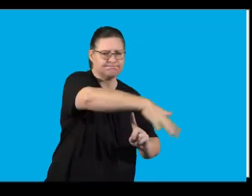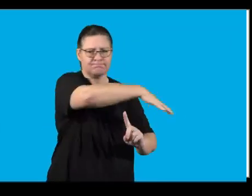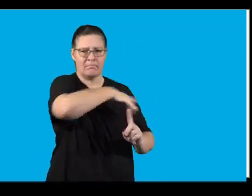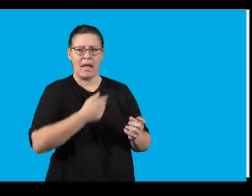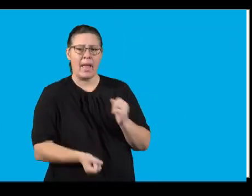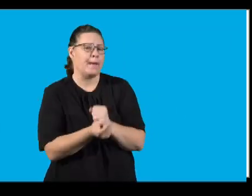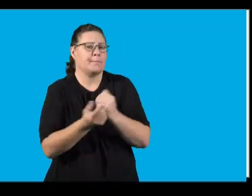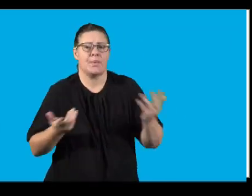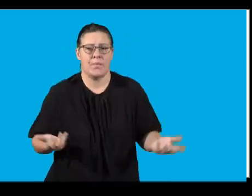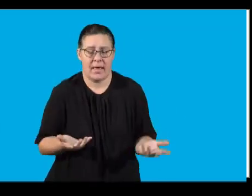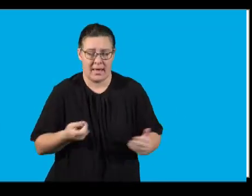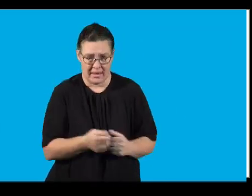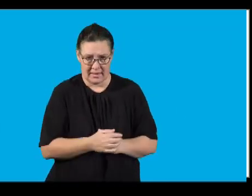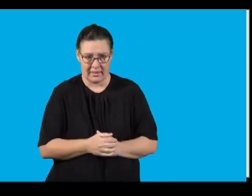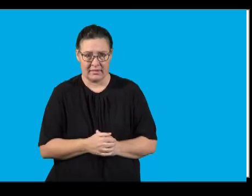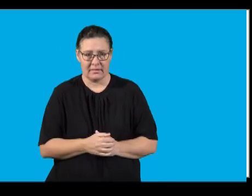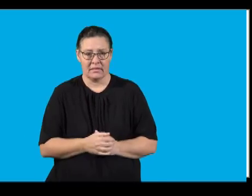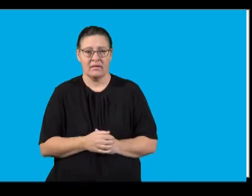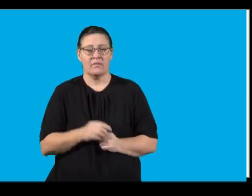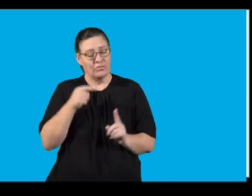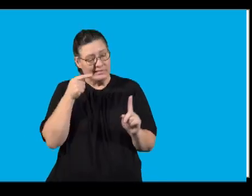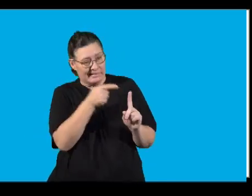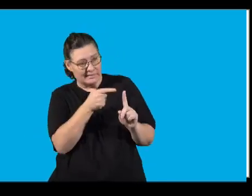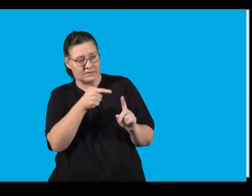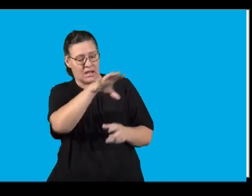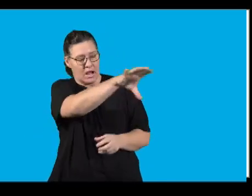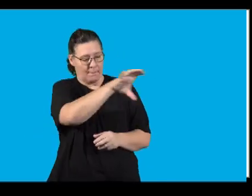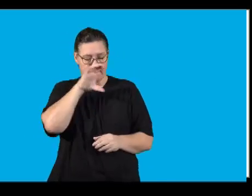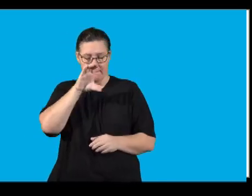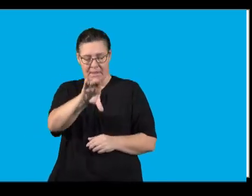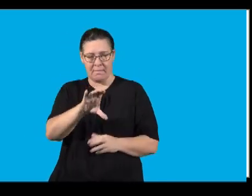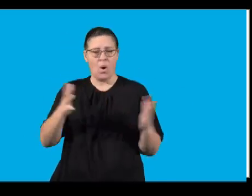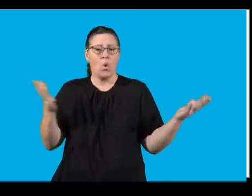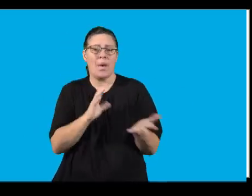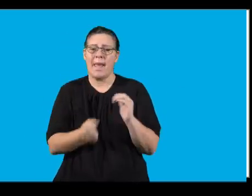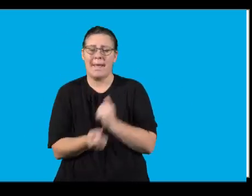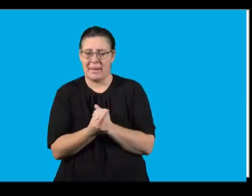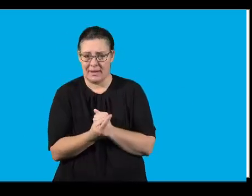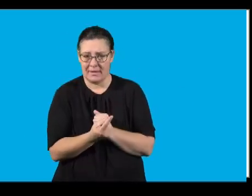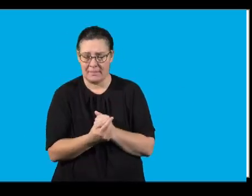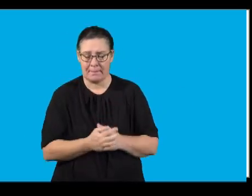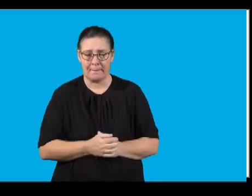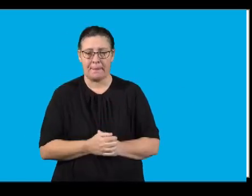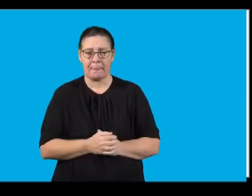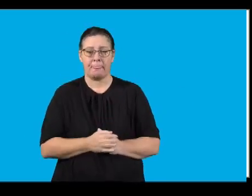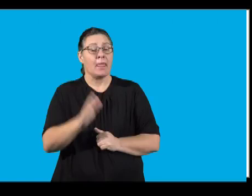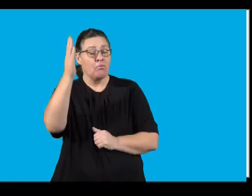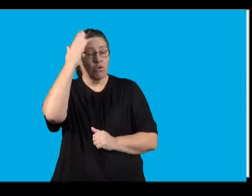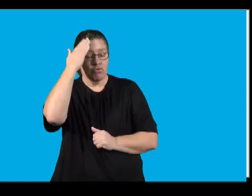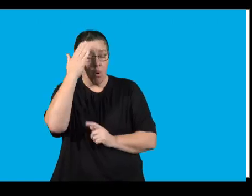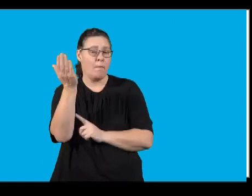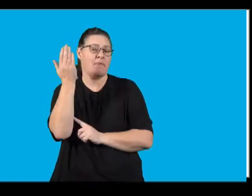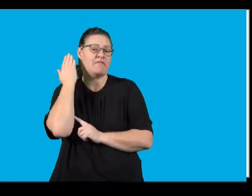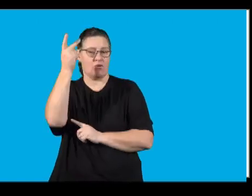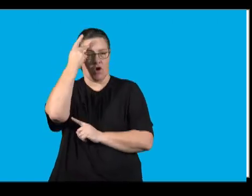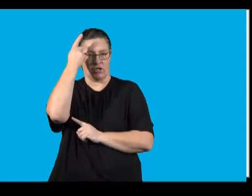the building blocks of the literature, all right? Describe the setting of this extract, which means where does this take place? And remember,